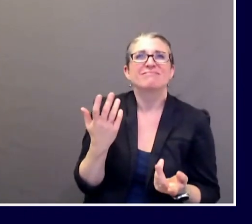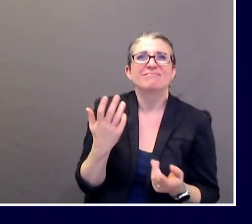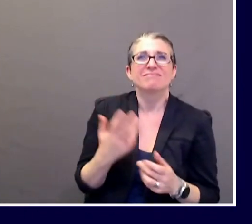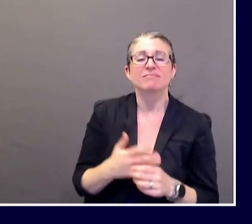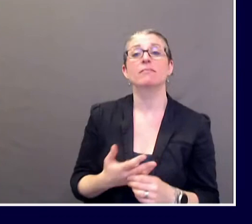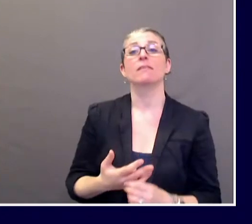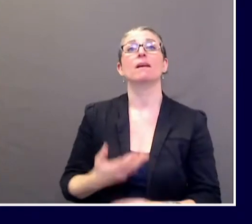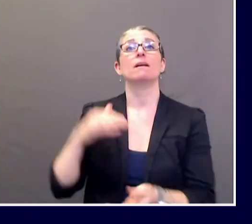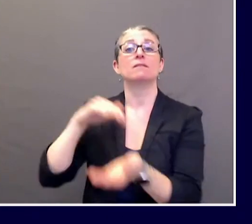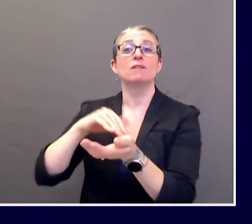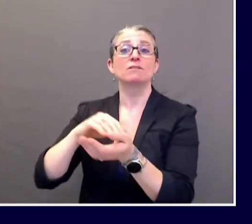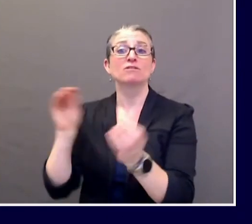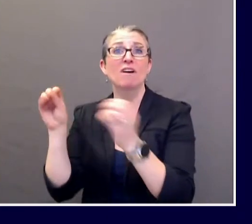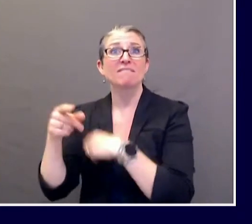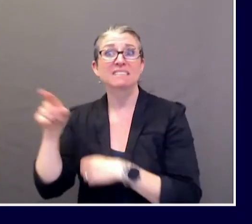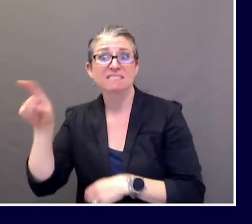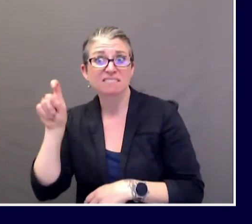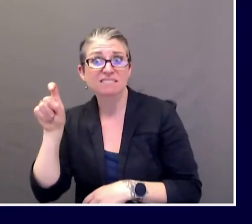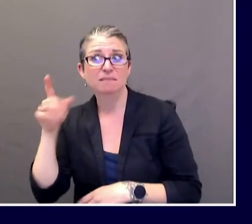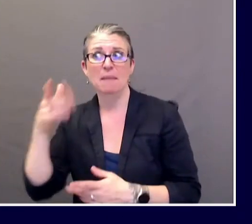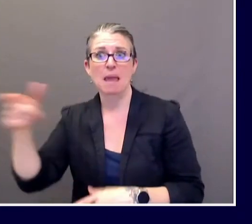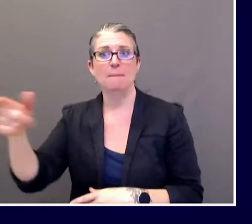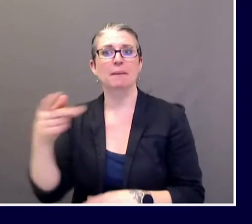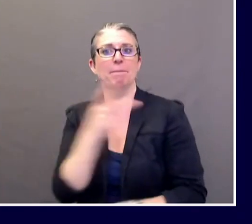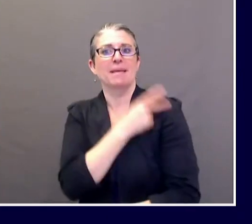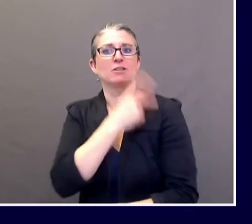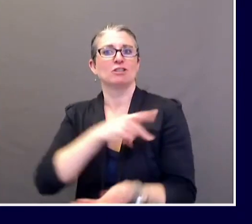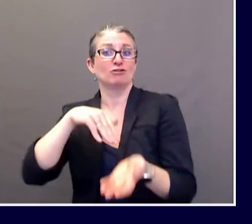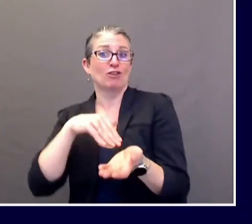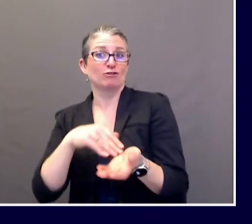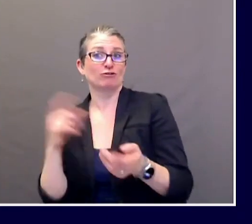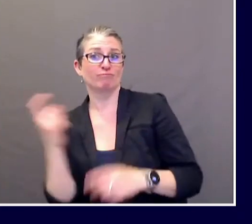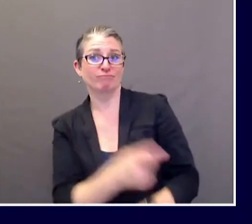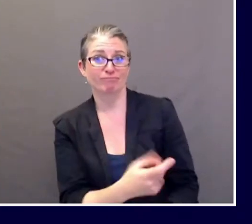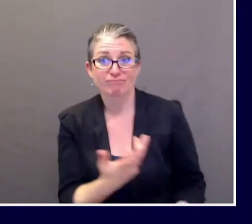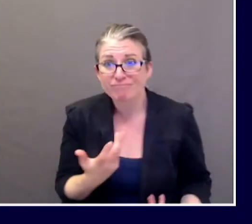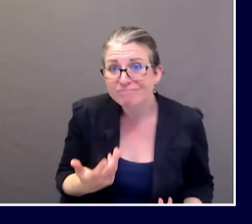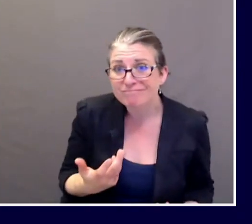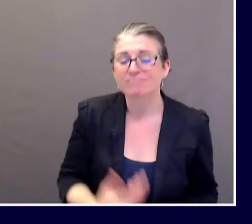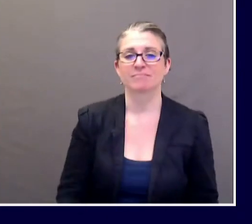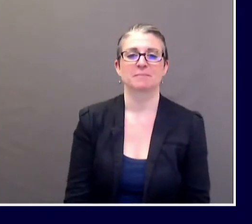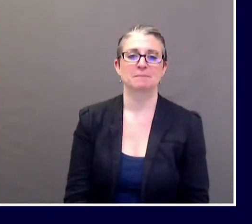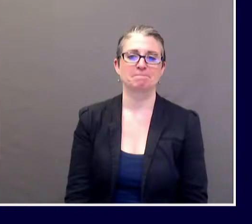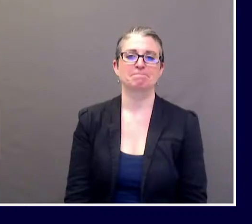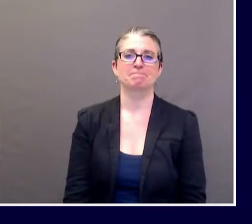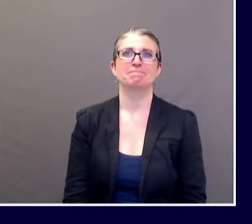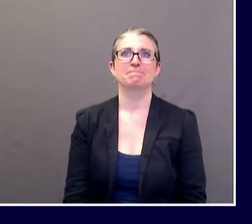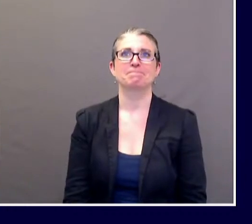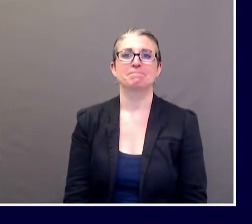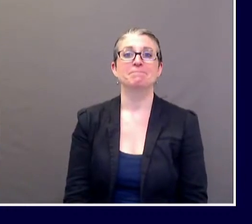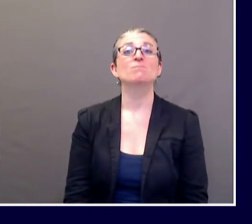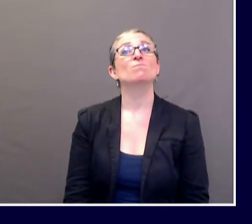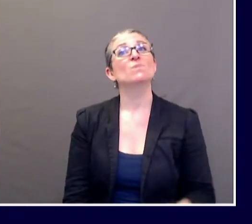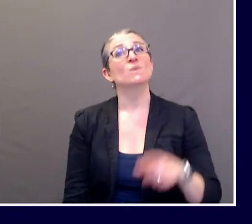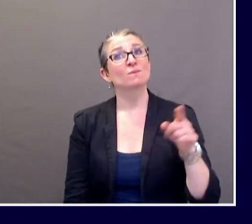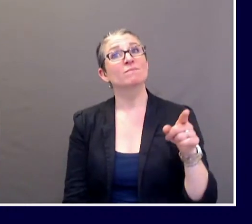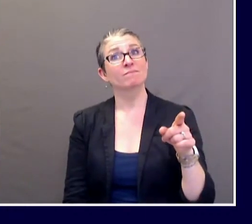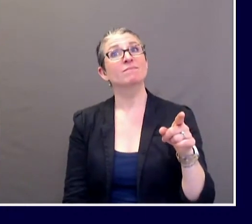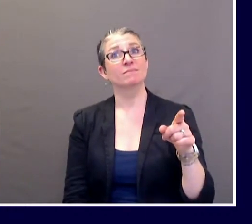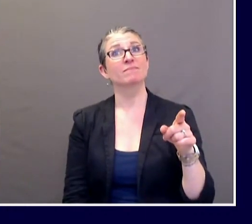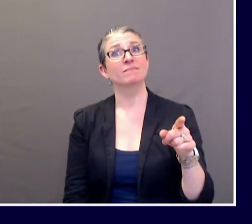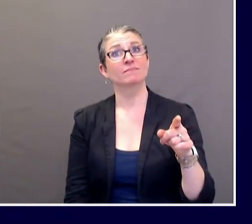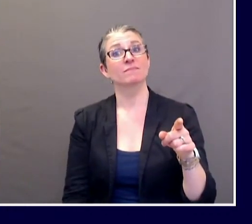phase. And as part of that, I mean, do you think that the mass vaccination sites will have less of a role going forward? That it'll be sort of a shift in